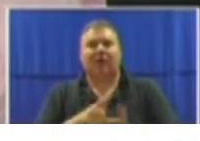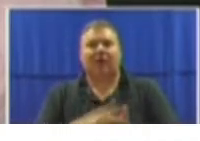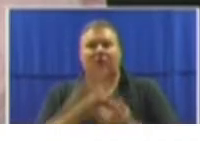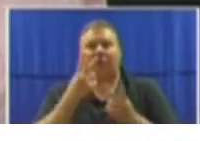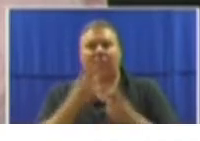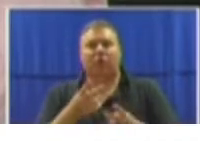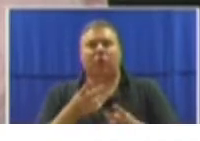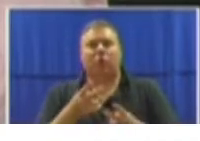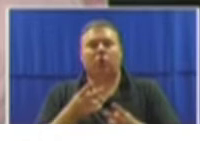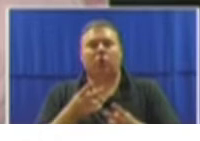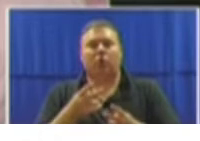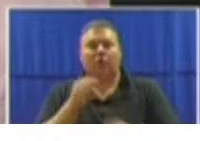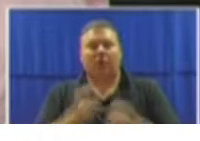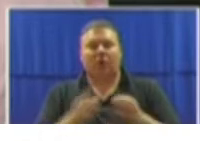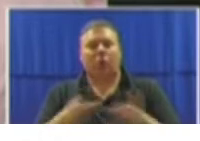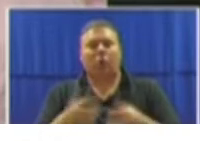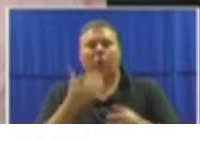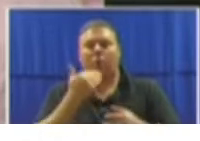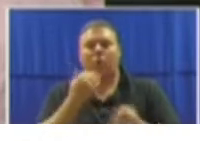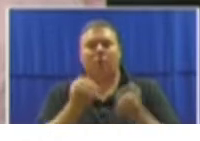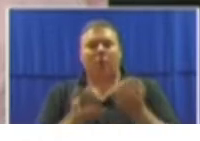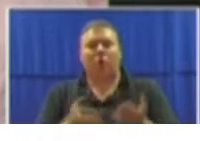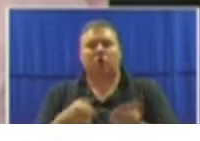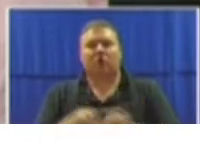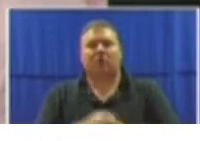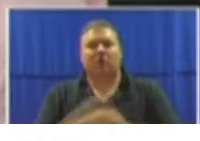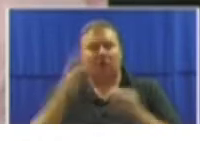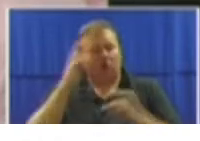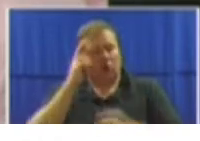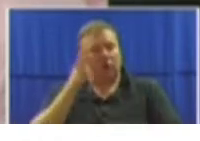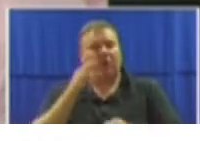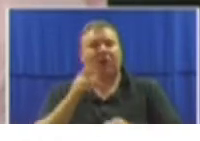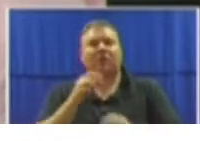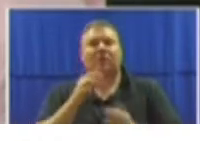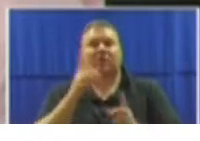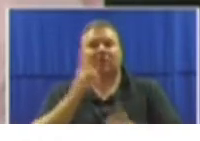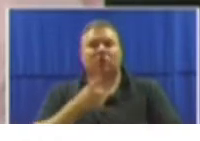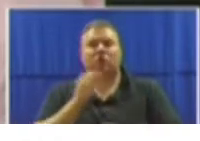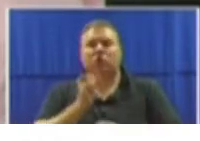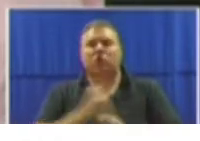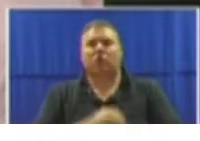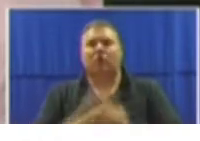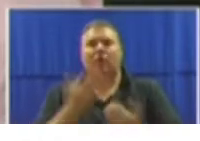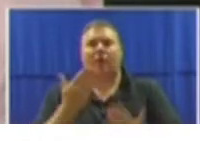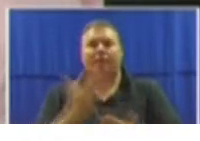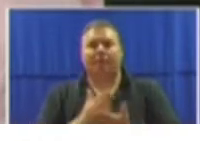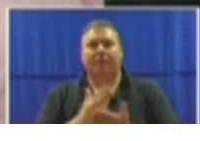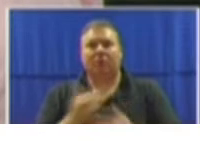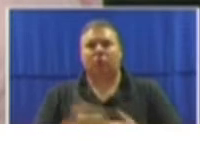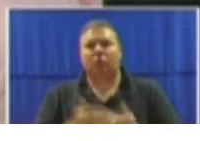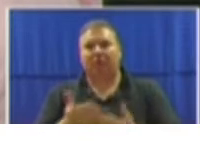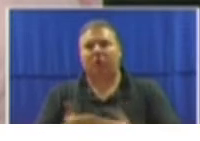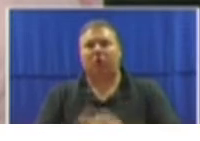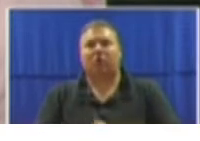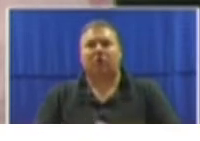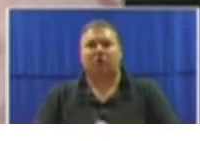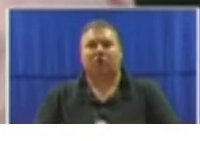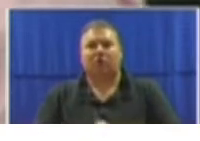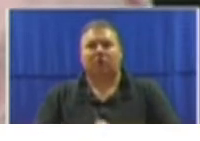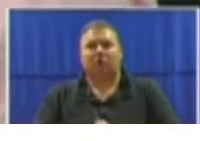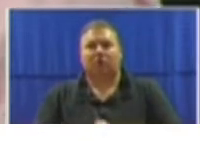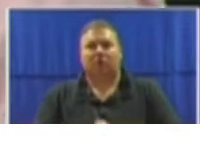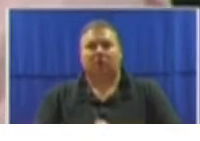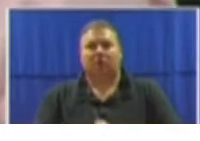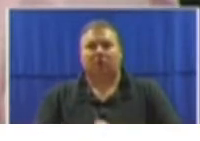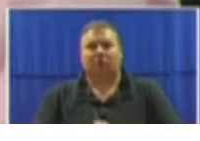whose motion this is. We respect your ruling, Honourable Speaker. We must move on to the next motion. Thank you very much. I